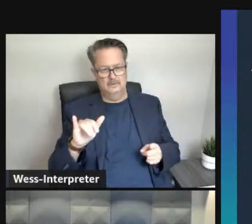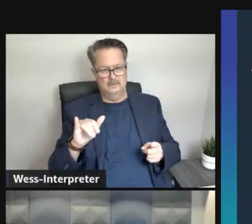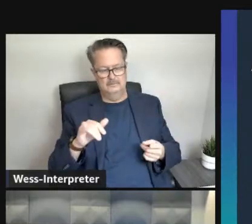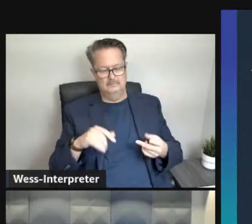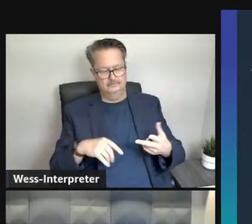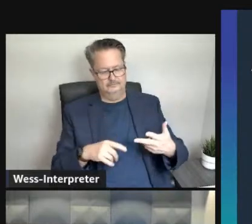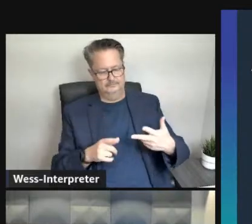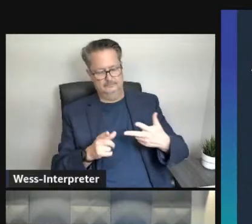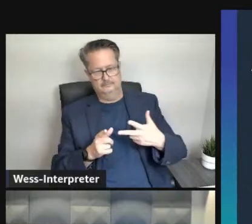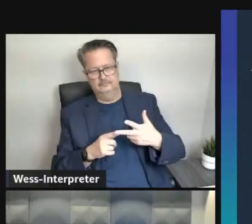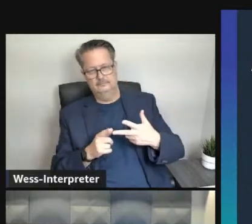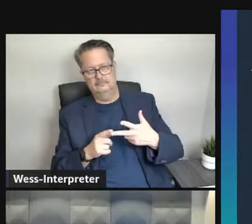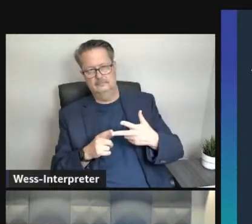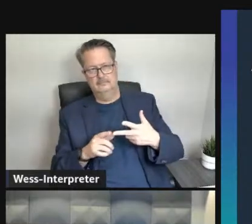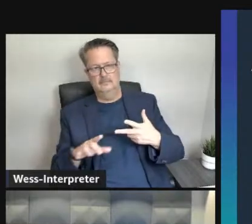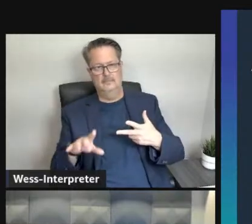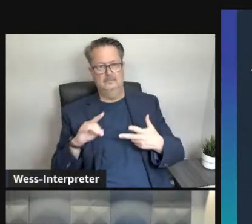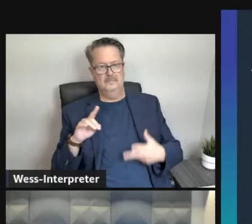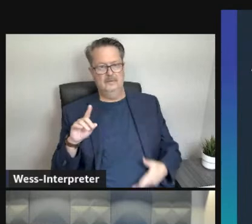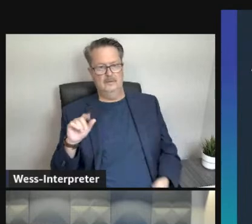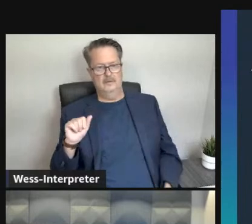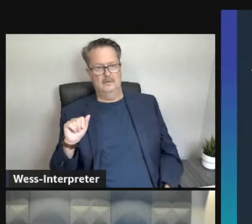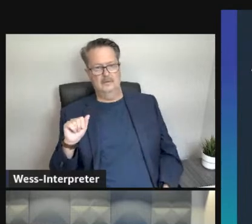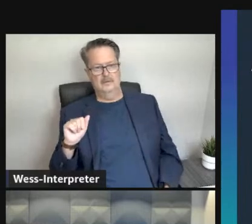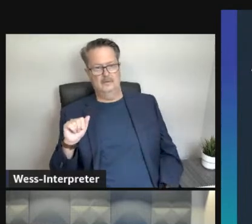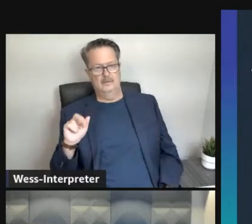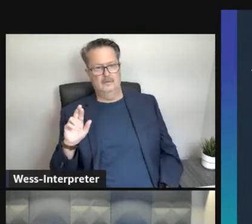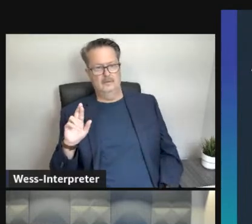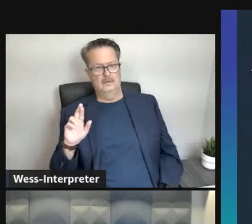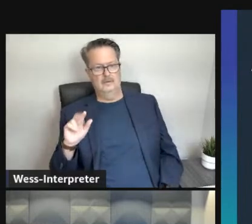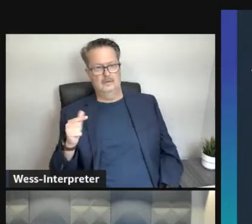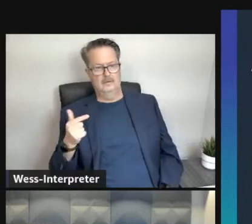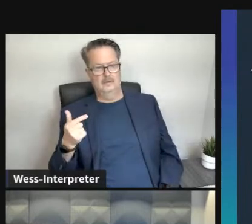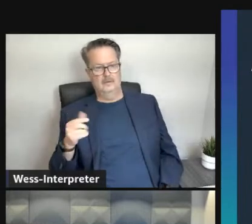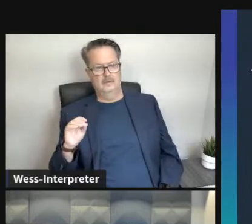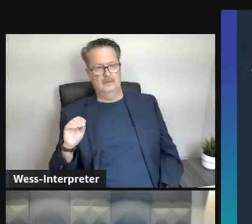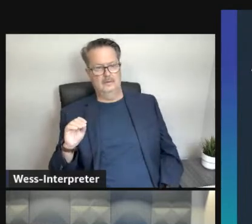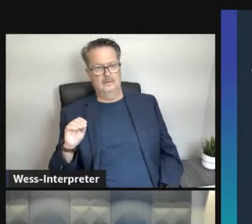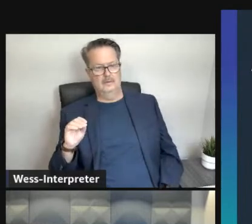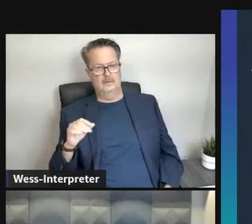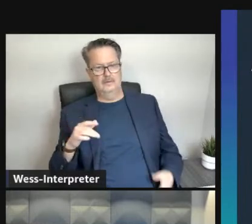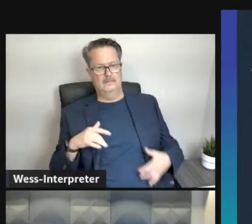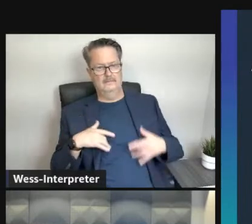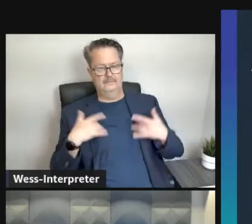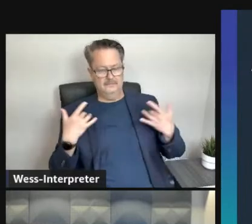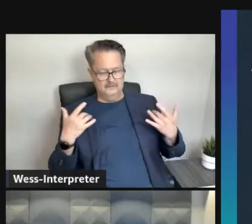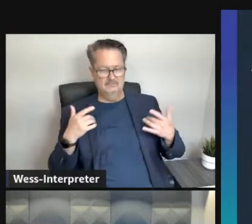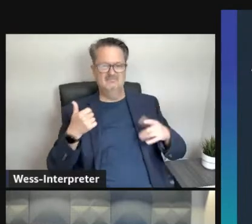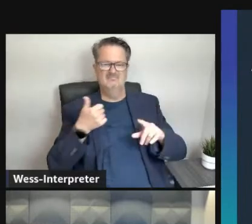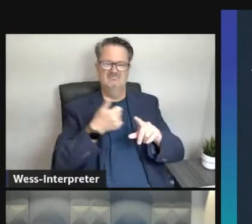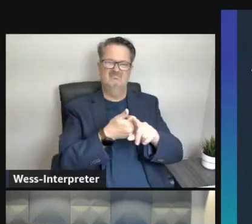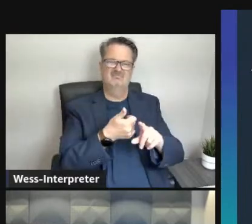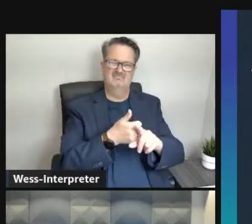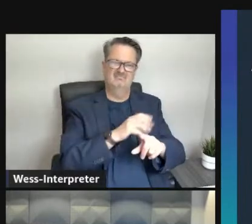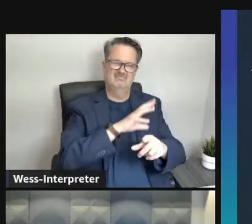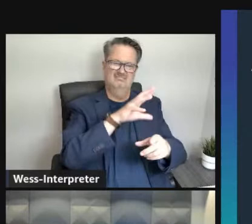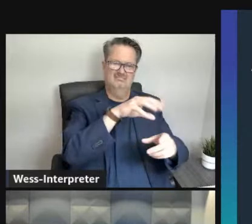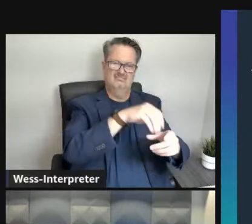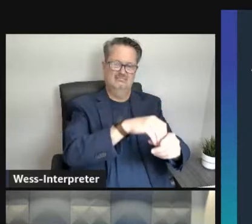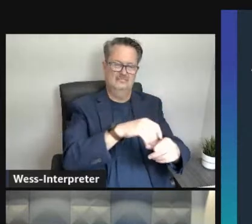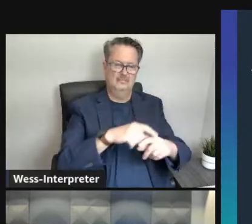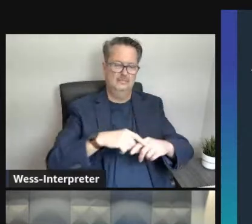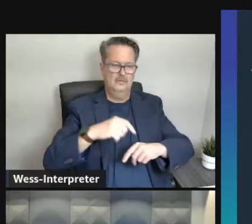Thirdly, we choose Argo Events, a Kubernetes native event-based automation tool to make the whole